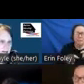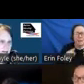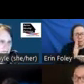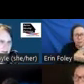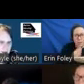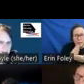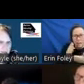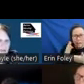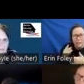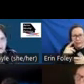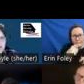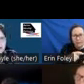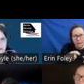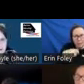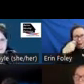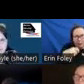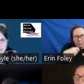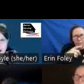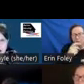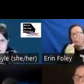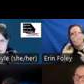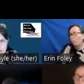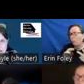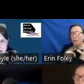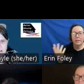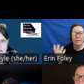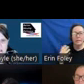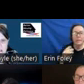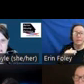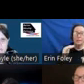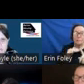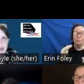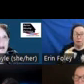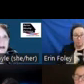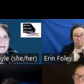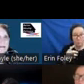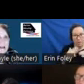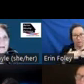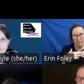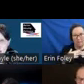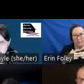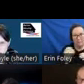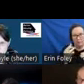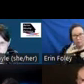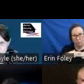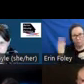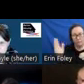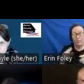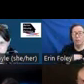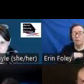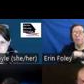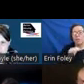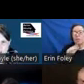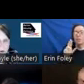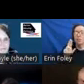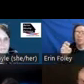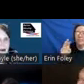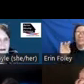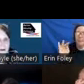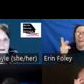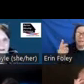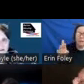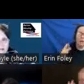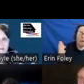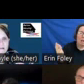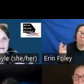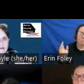And we also need to be clear that a prompt is not the same as a reminder. So a